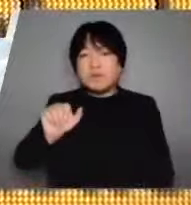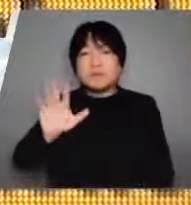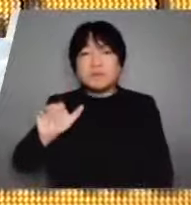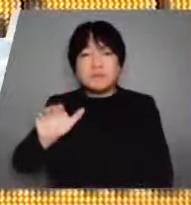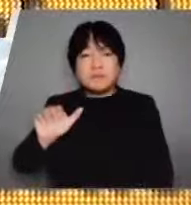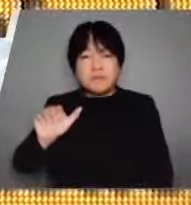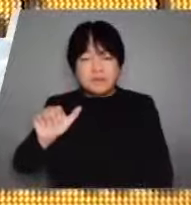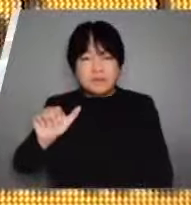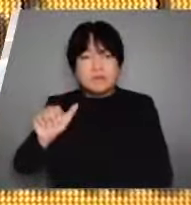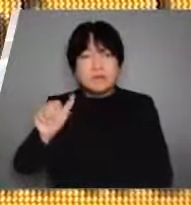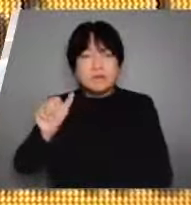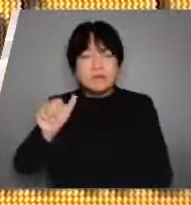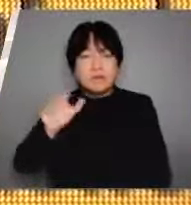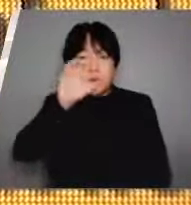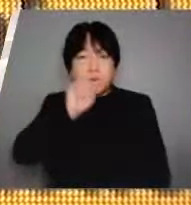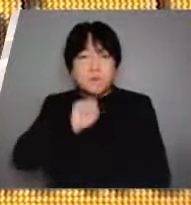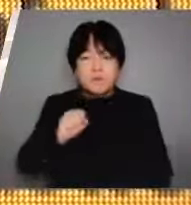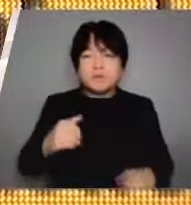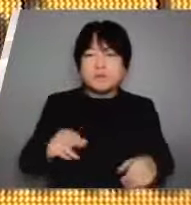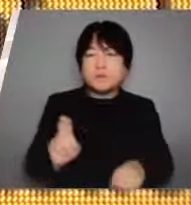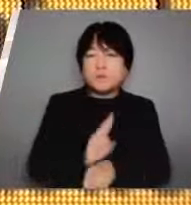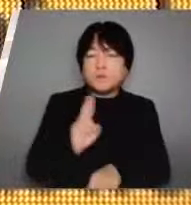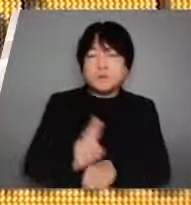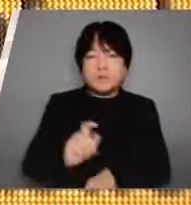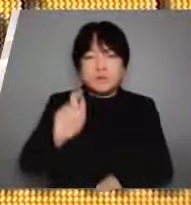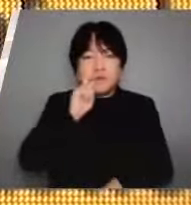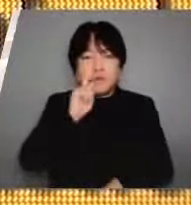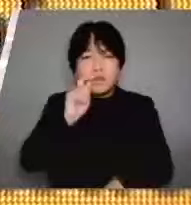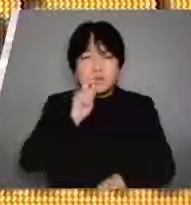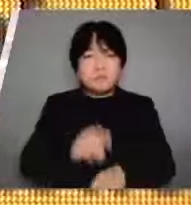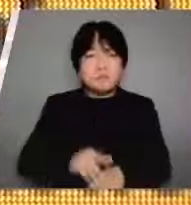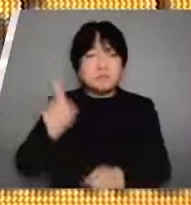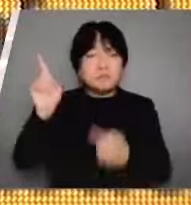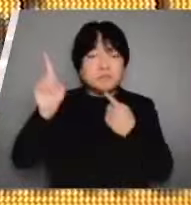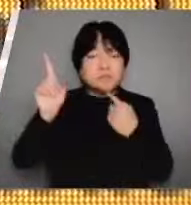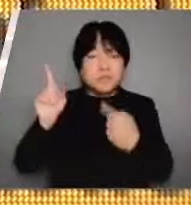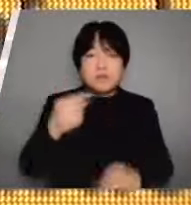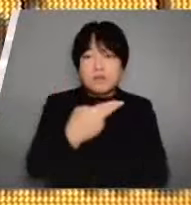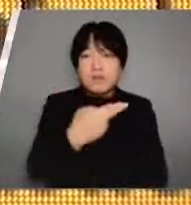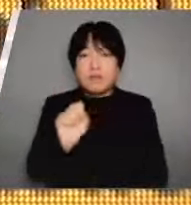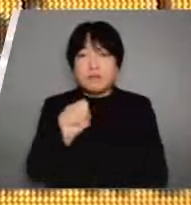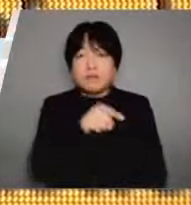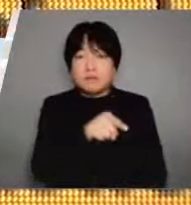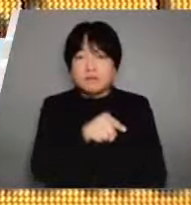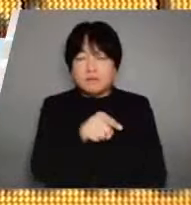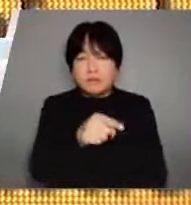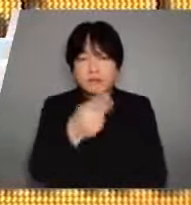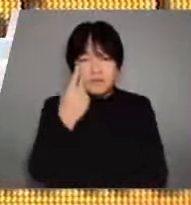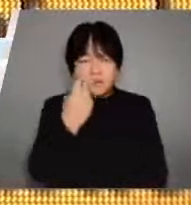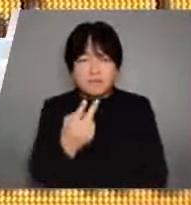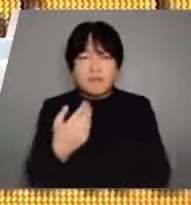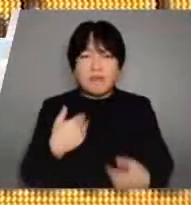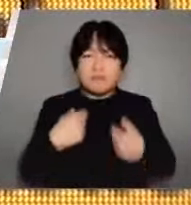high school, you want to see these 18 years old carrying those vapes in lanyards in school?